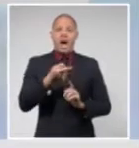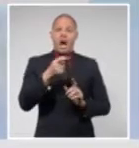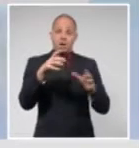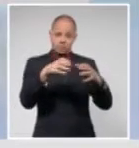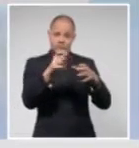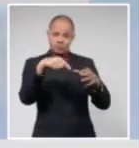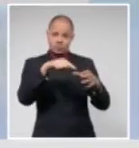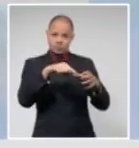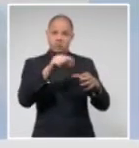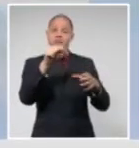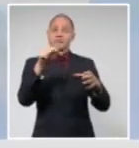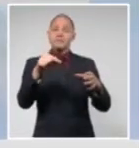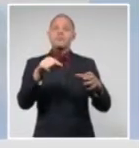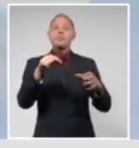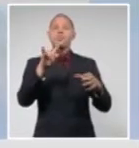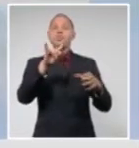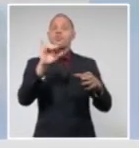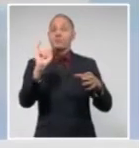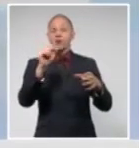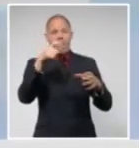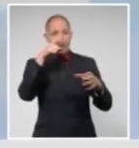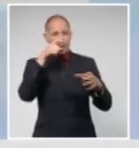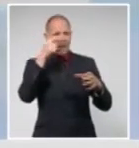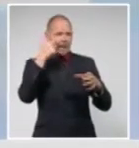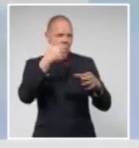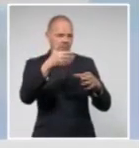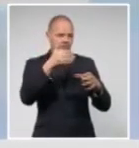1,697 people are hospitalized in Cuba.